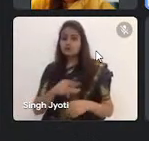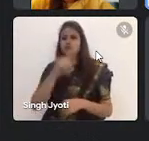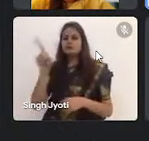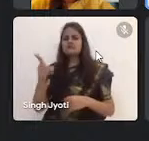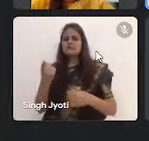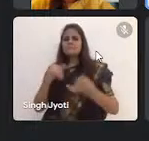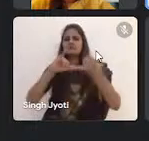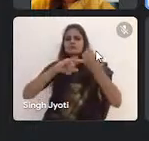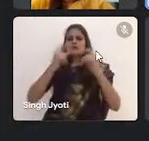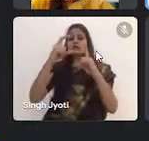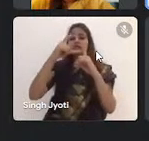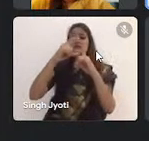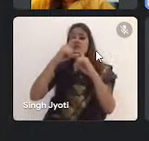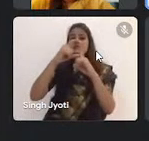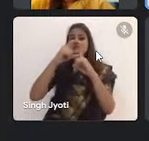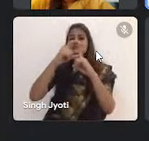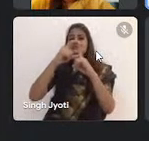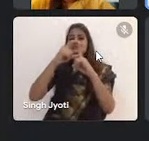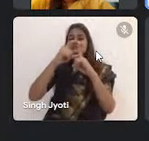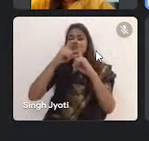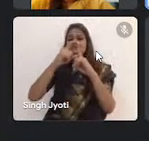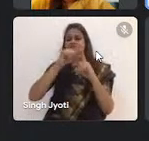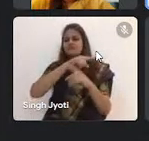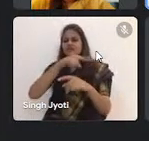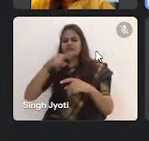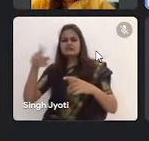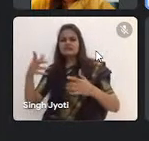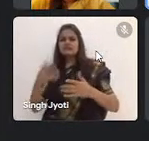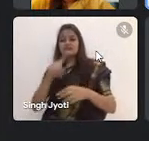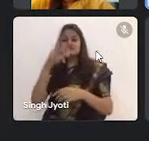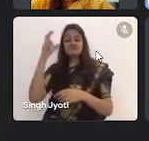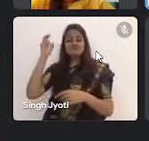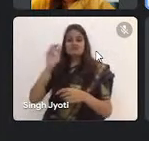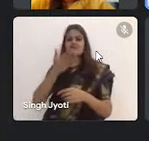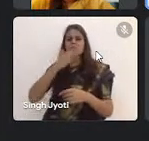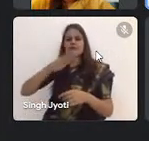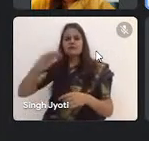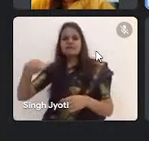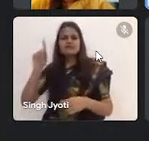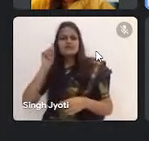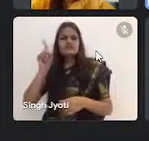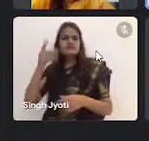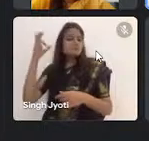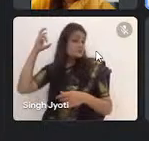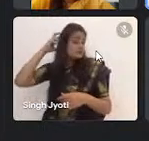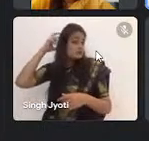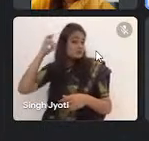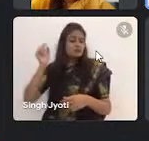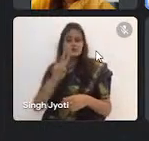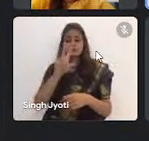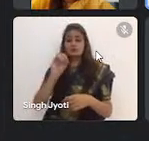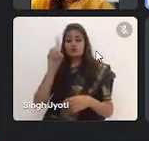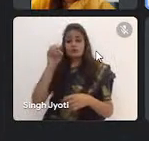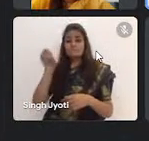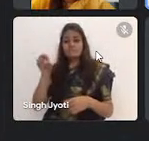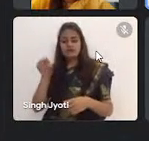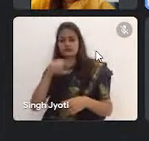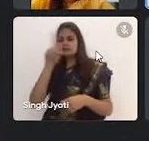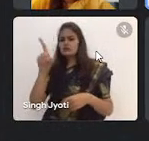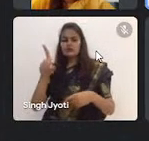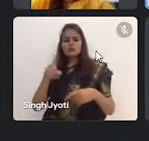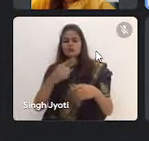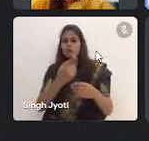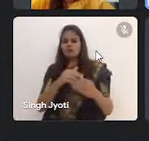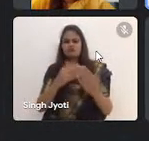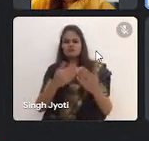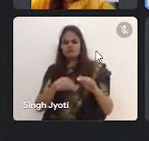so poor. 20% of children with cochlear implants did not progress in their reading between primary and secondary